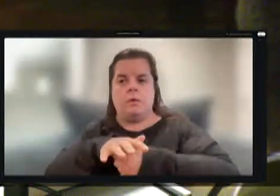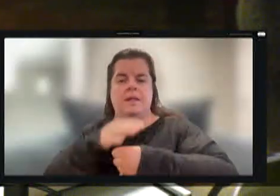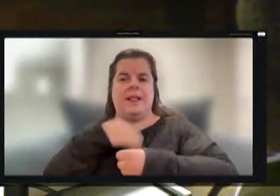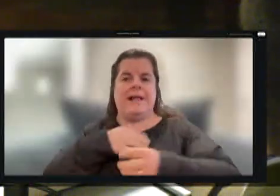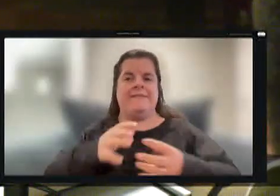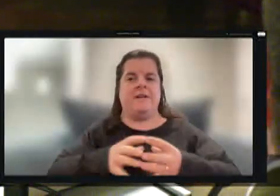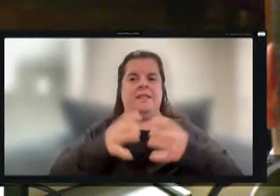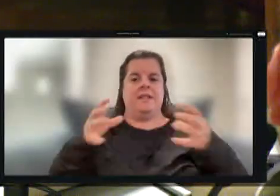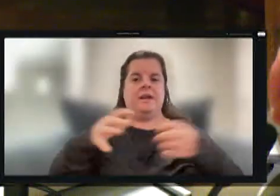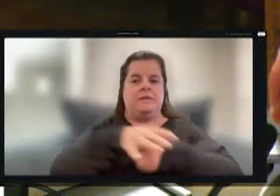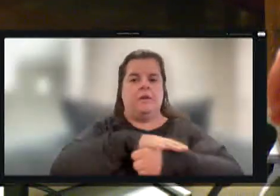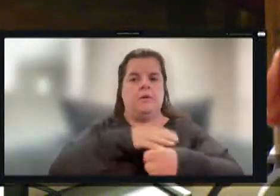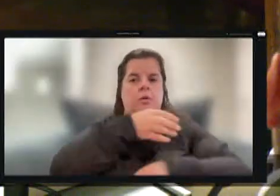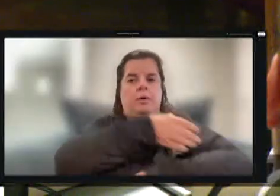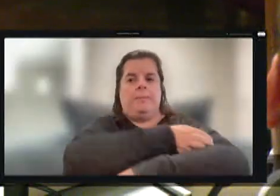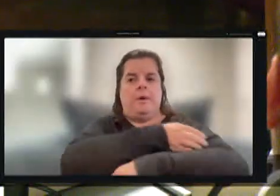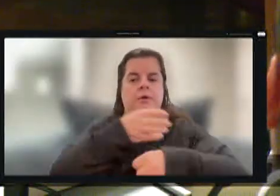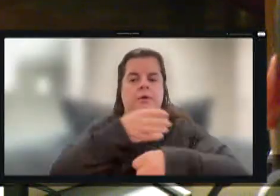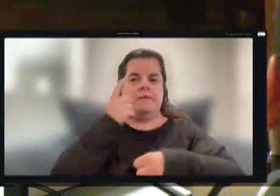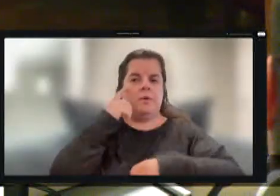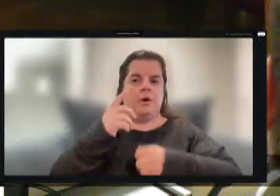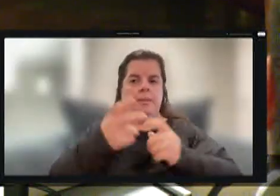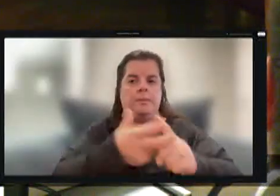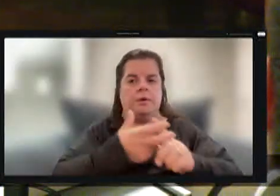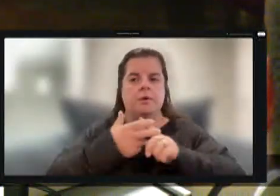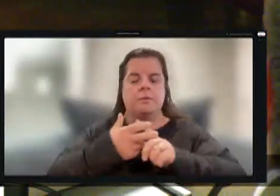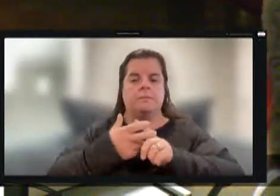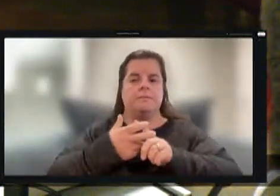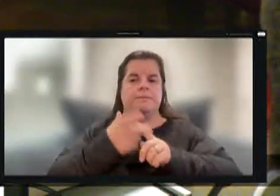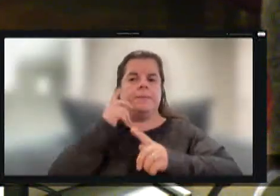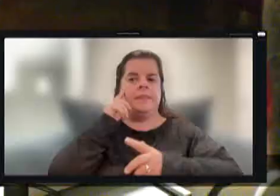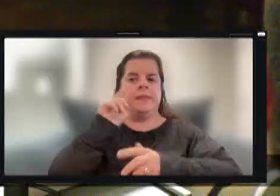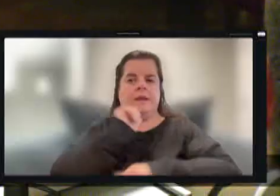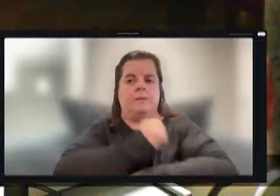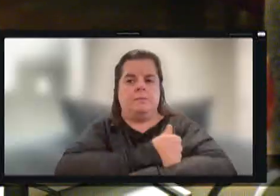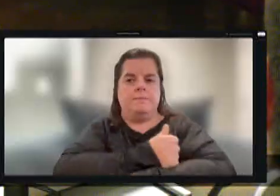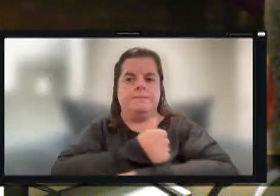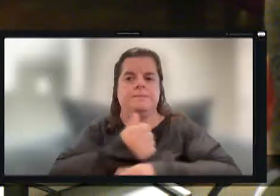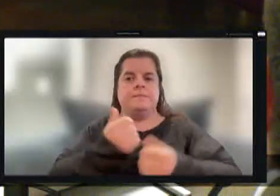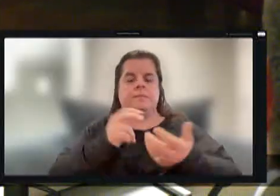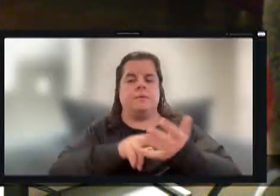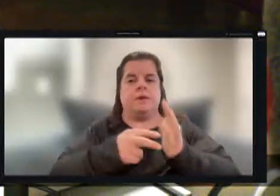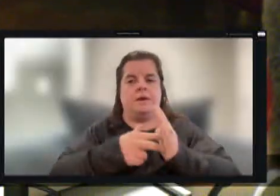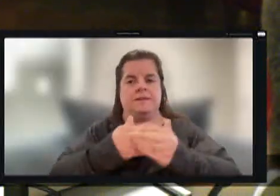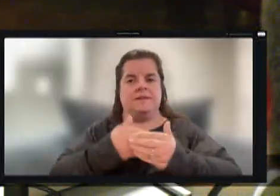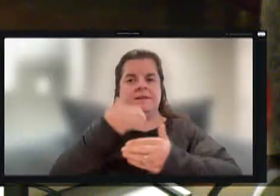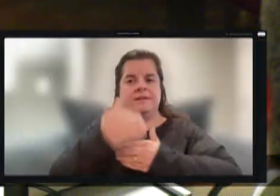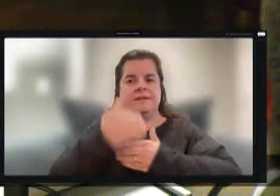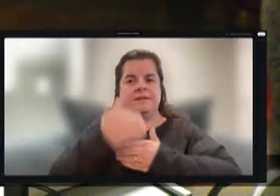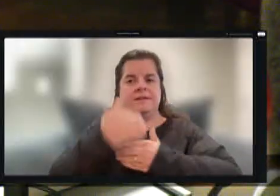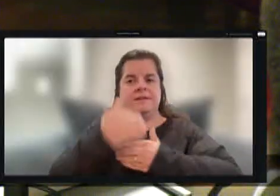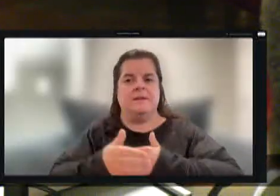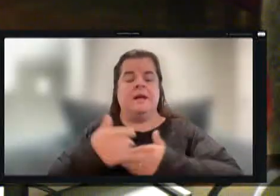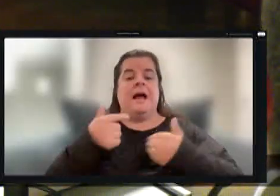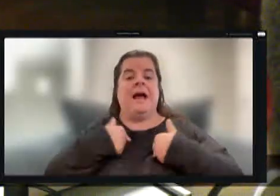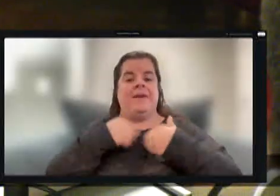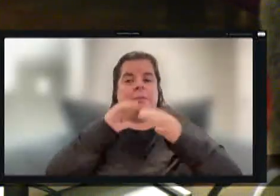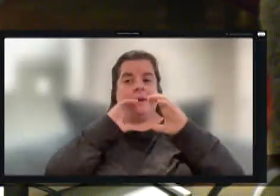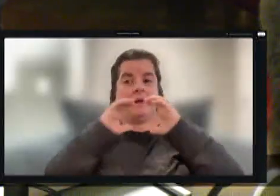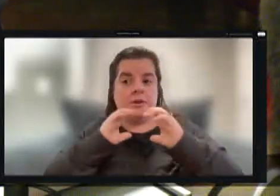power for procurement authority, which leads me to some of the next steps. I have been in conversation, of course, with our law